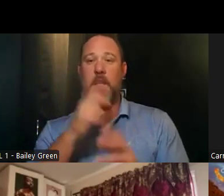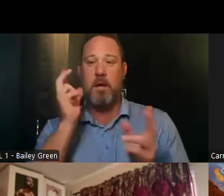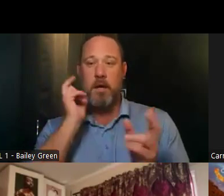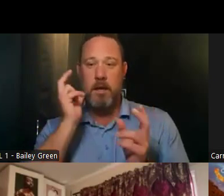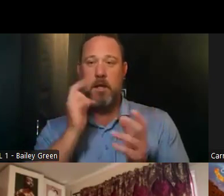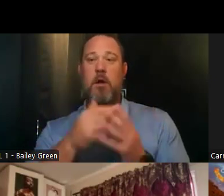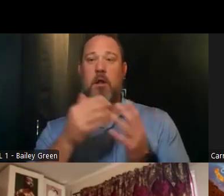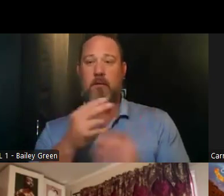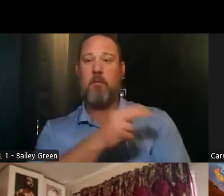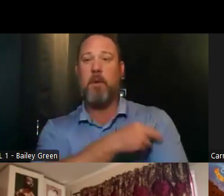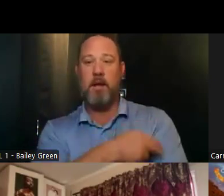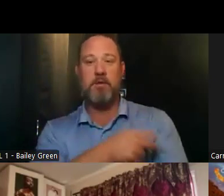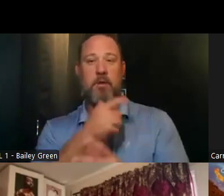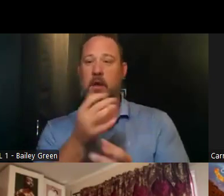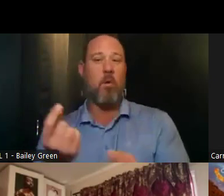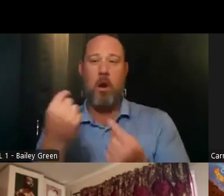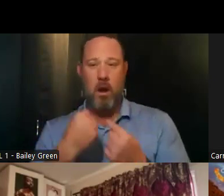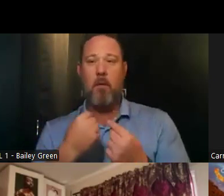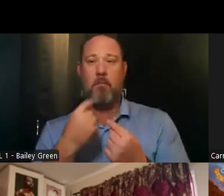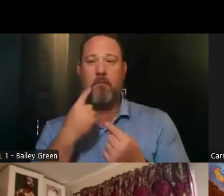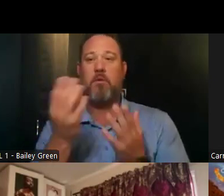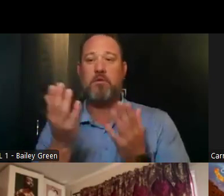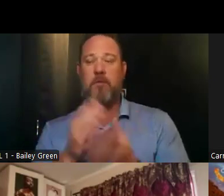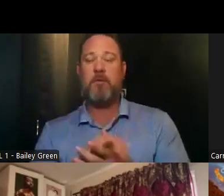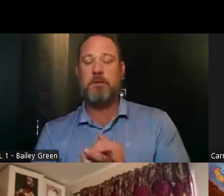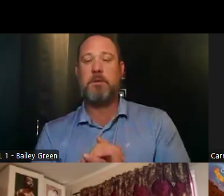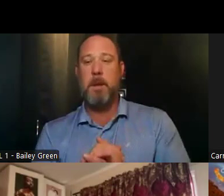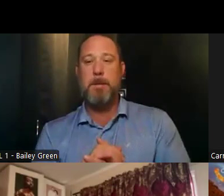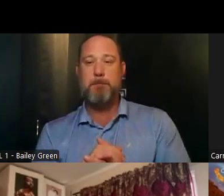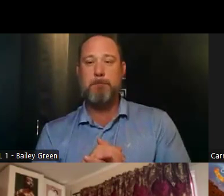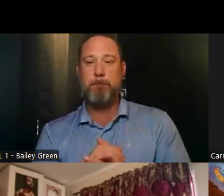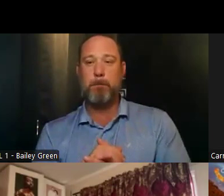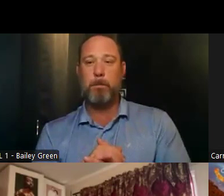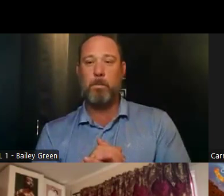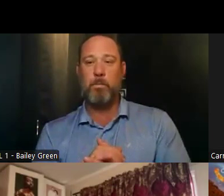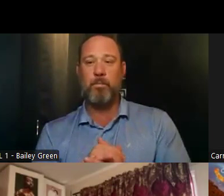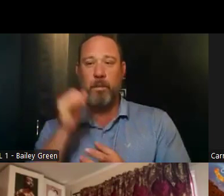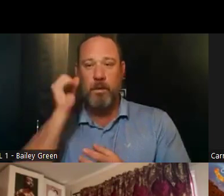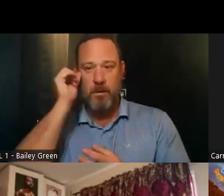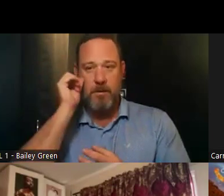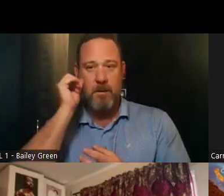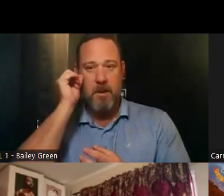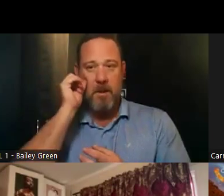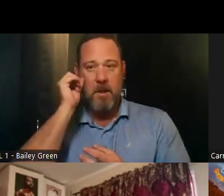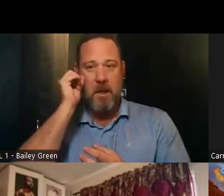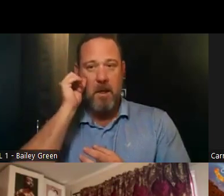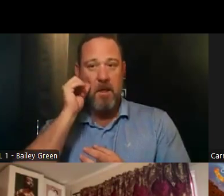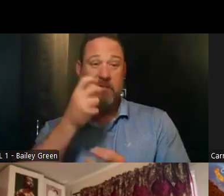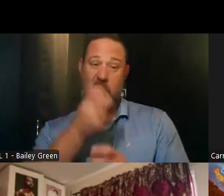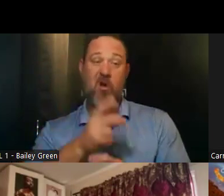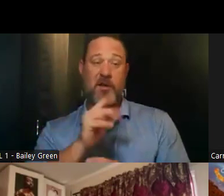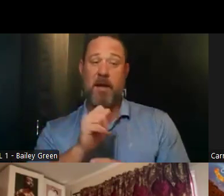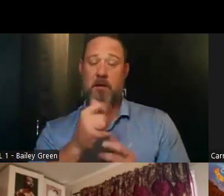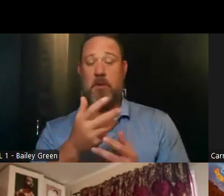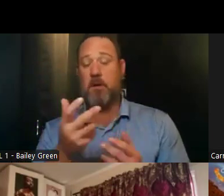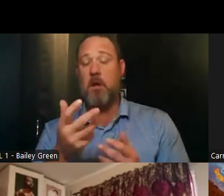lot from patients that they don't want to come in for services. I don't think there's hard data, there's a lot of anecdotal